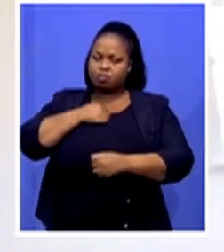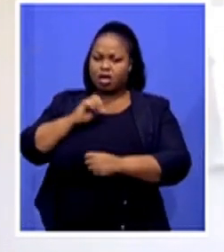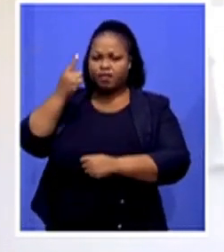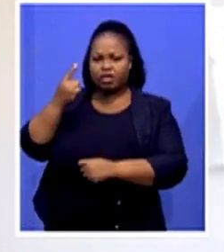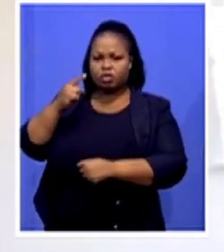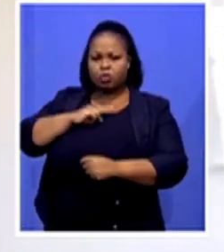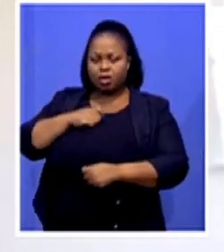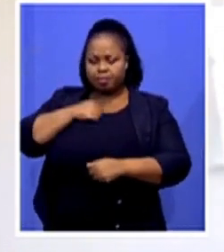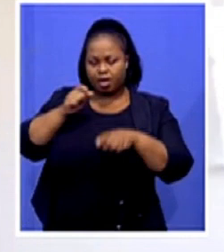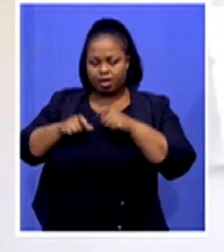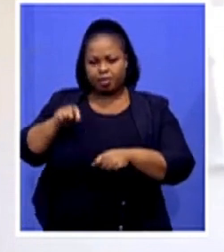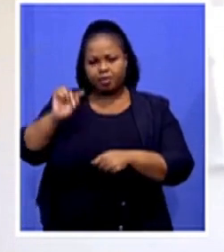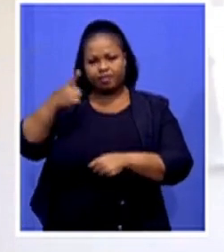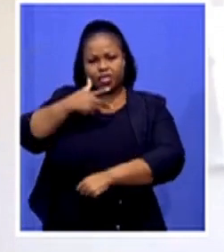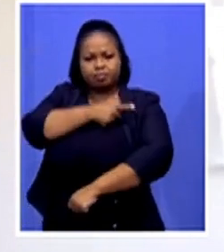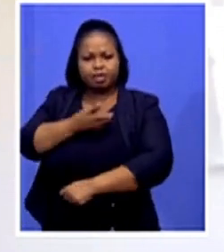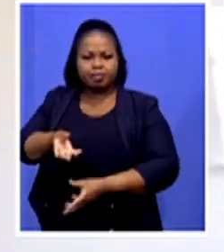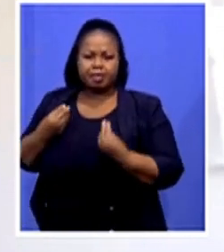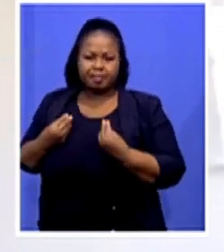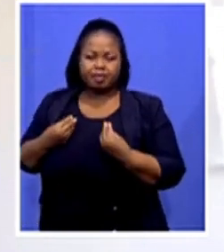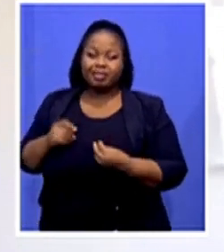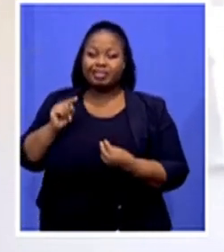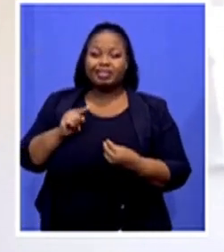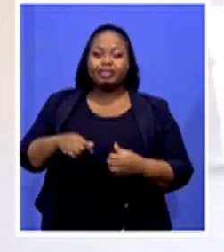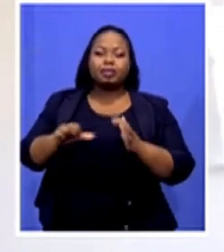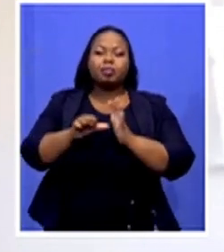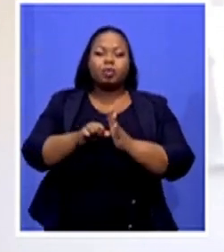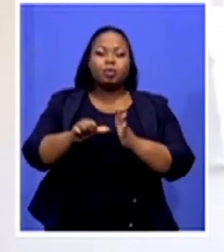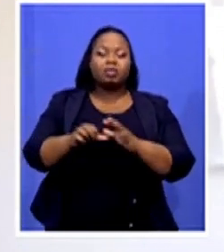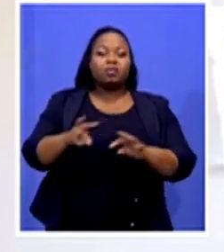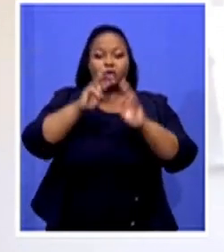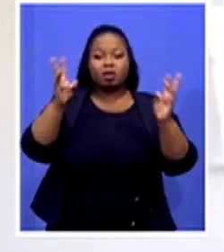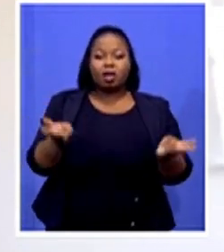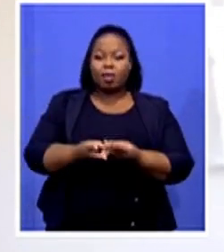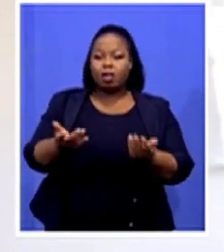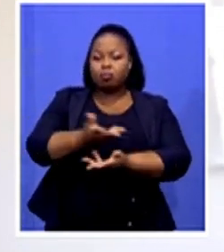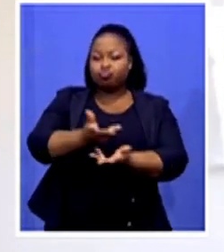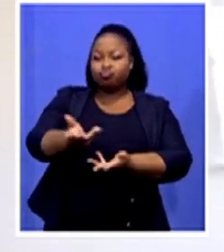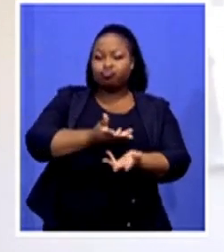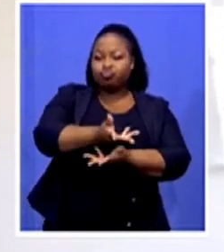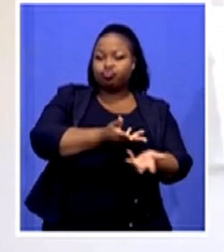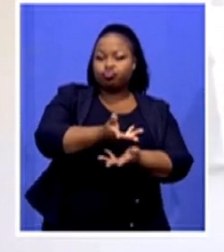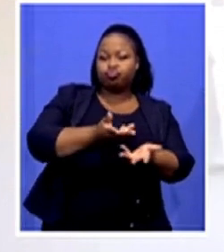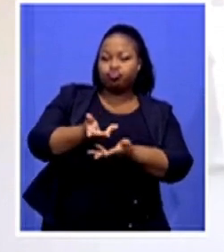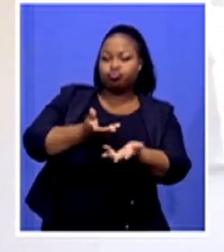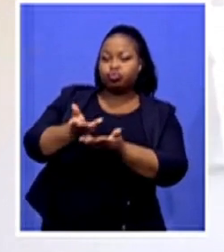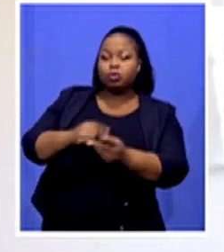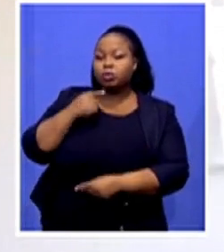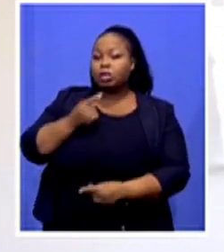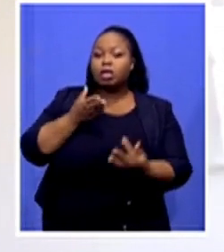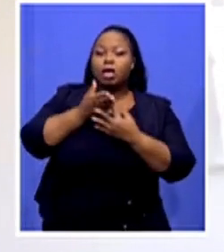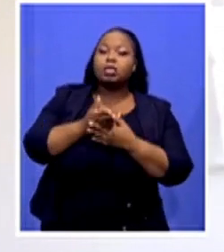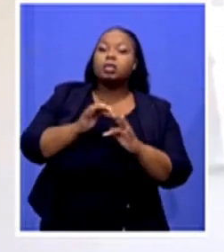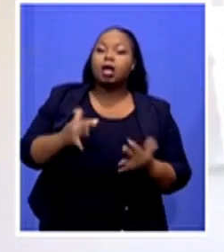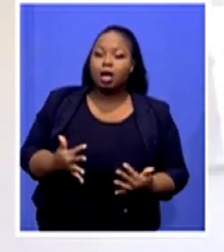there's a very, very important global dialogue now going on about vaccine access, which says, actually, if we develop vaccines,